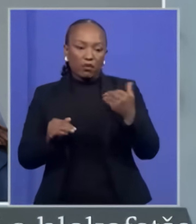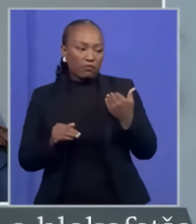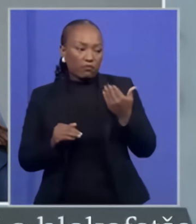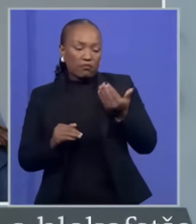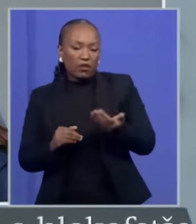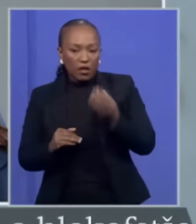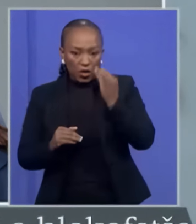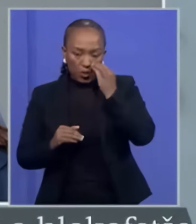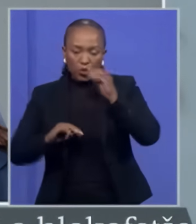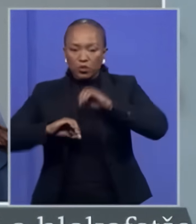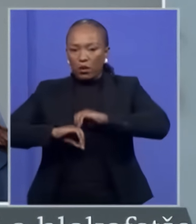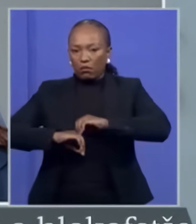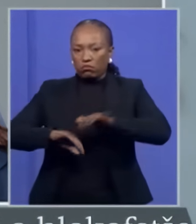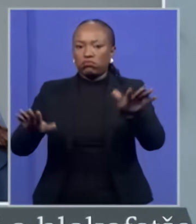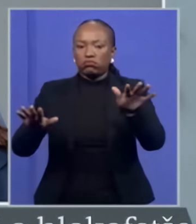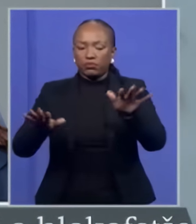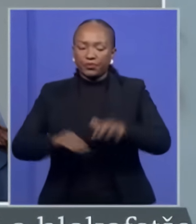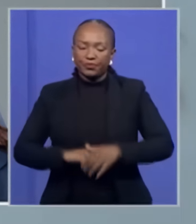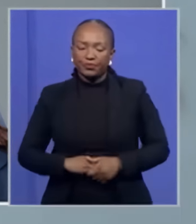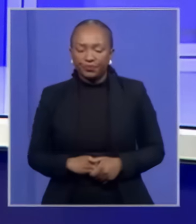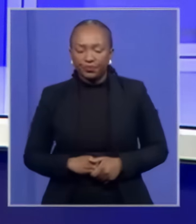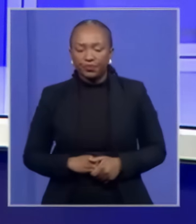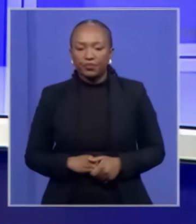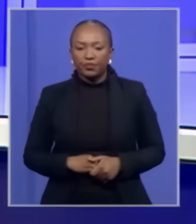have become public.